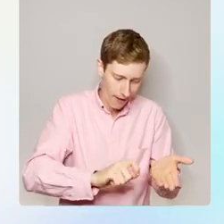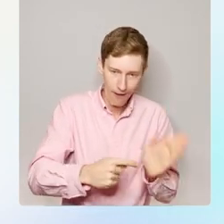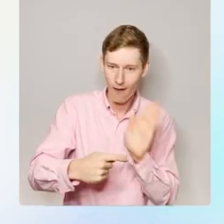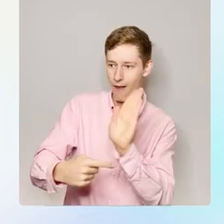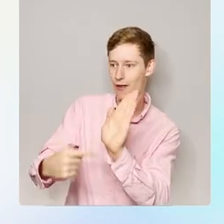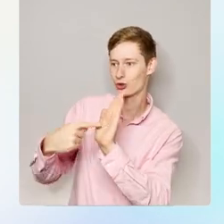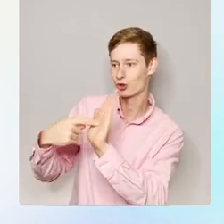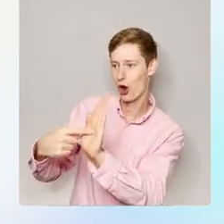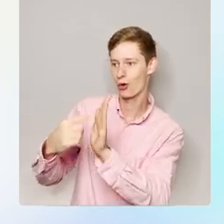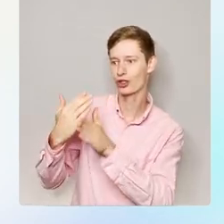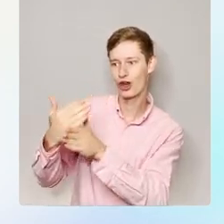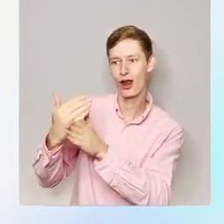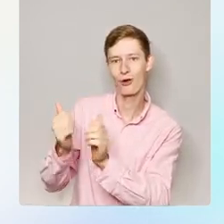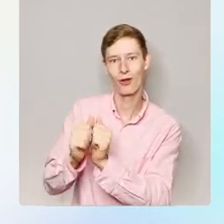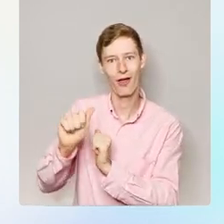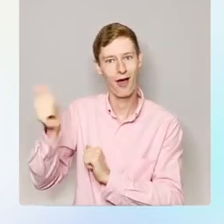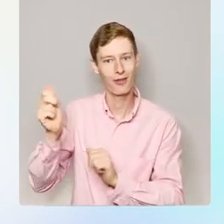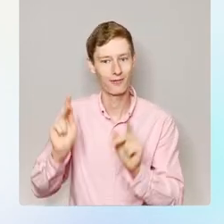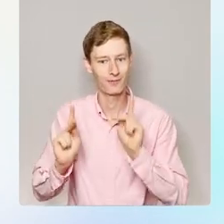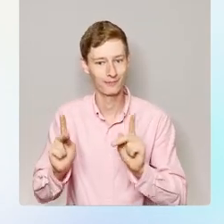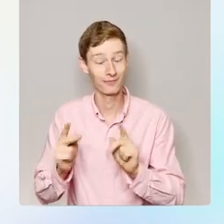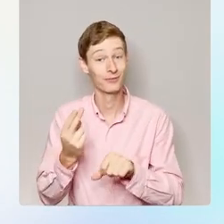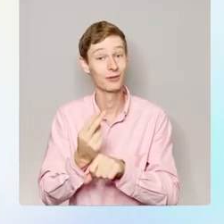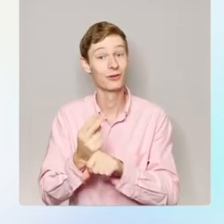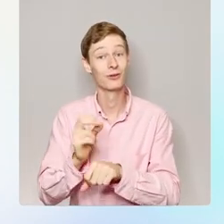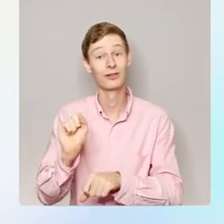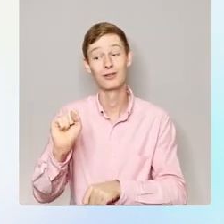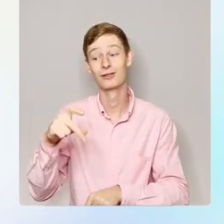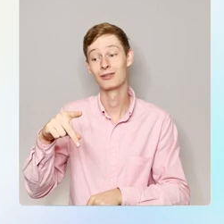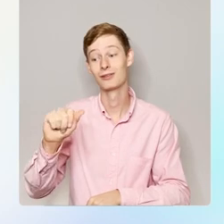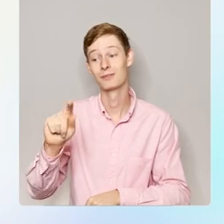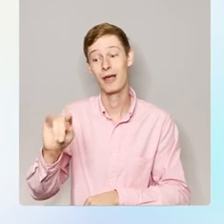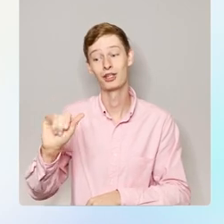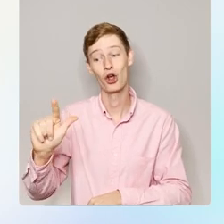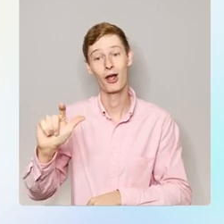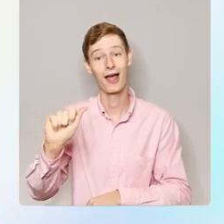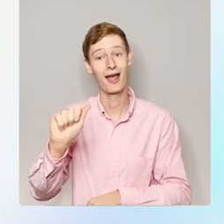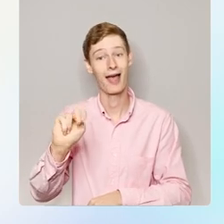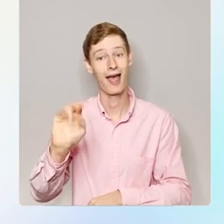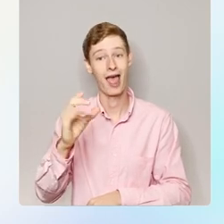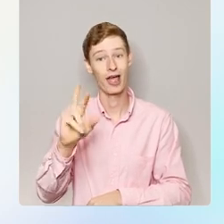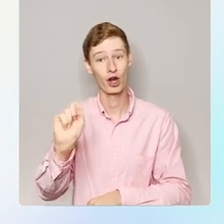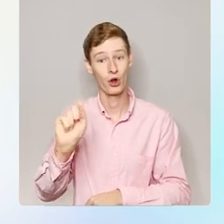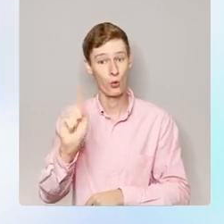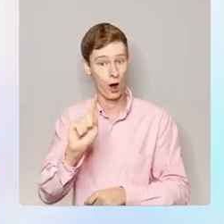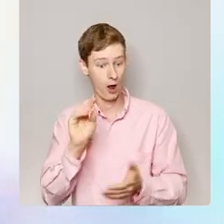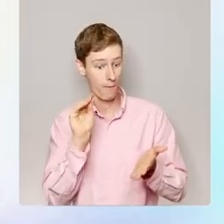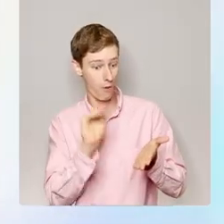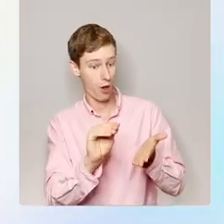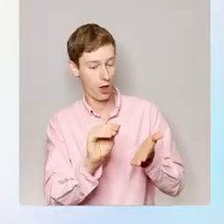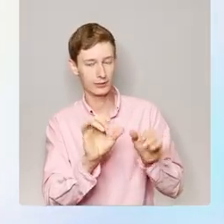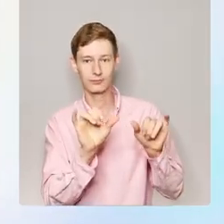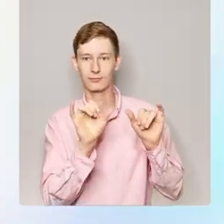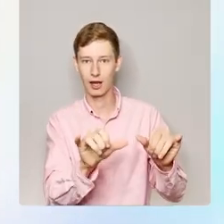share that with others. Oh, and thanks to spatial anchors, it will stay exactly where they placed